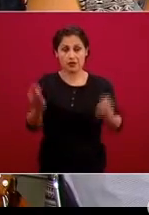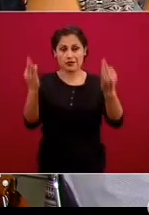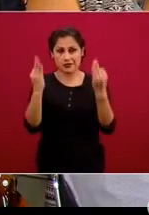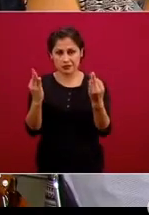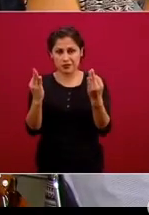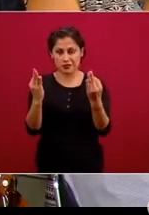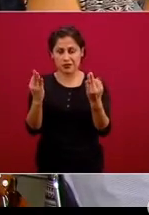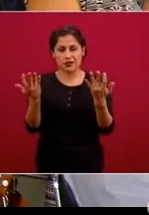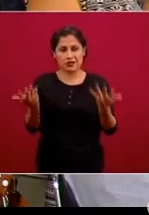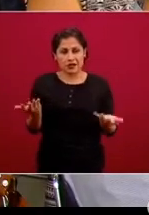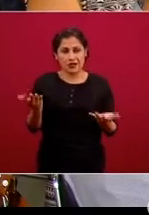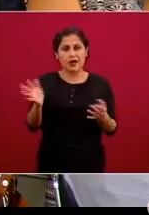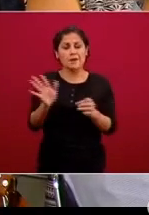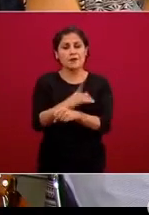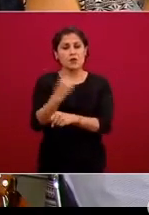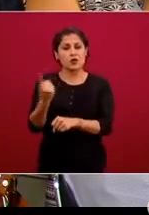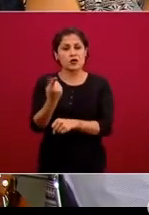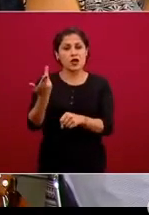morning,